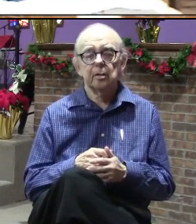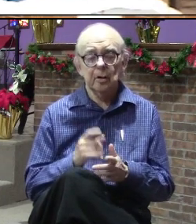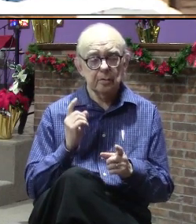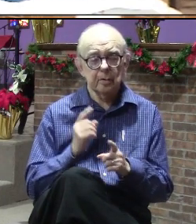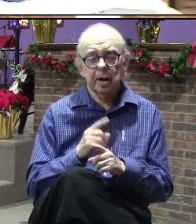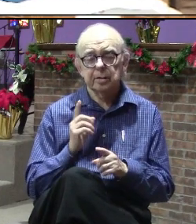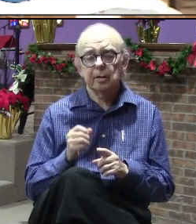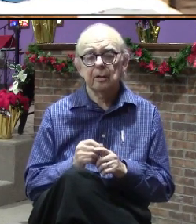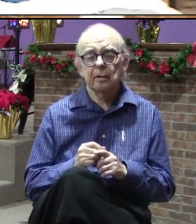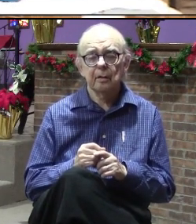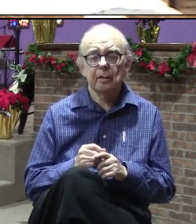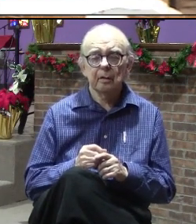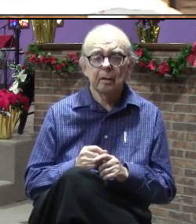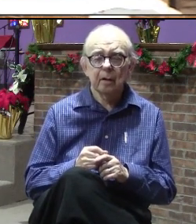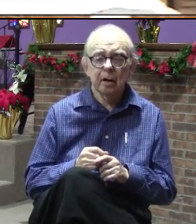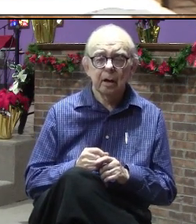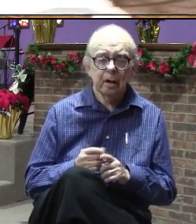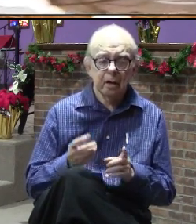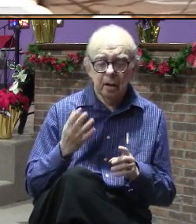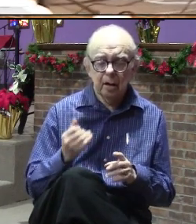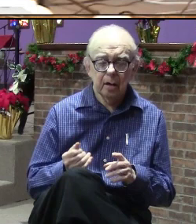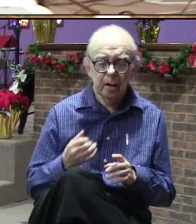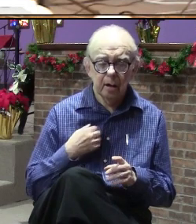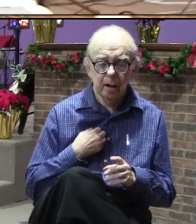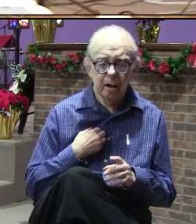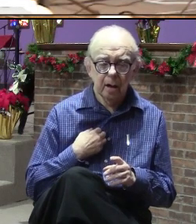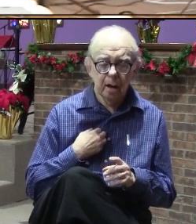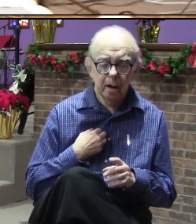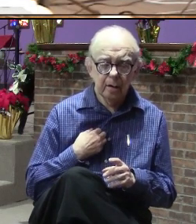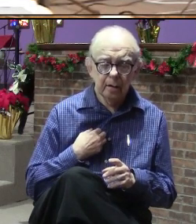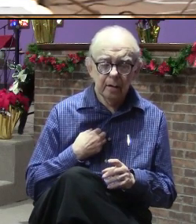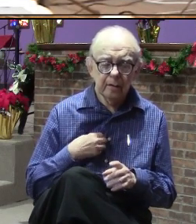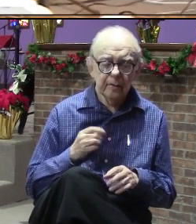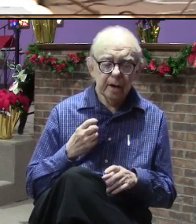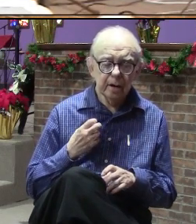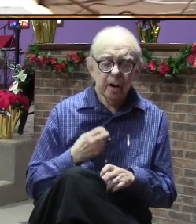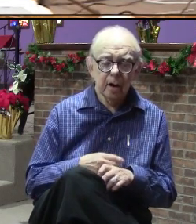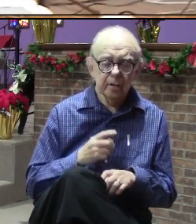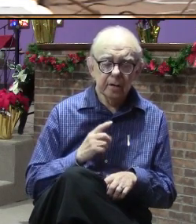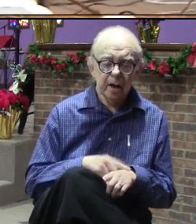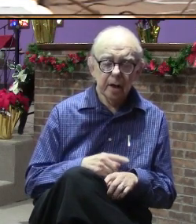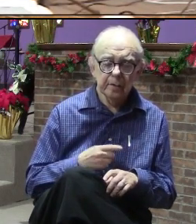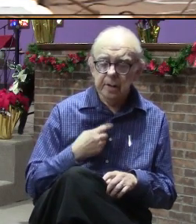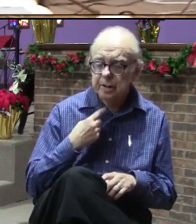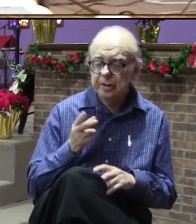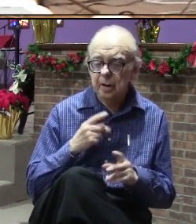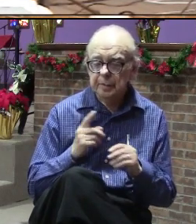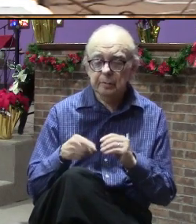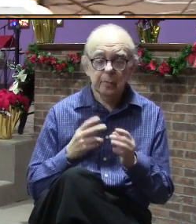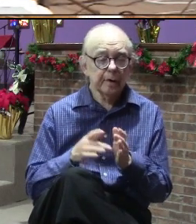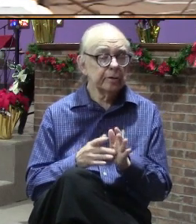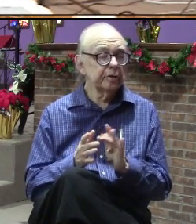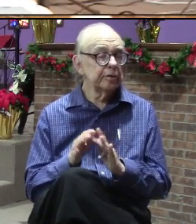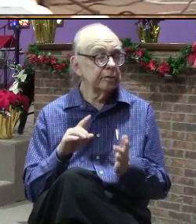Right? Then why is it we have to find it a hard time to tell people about Jesus?